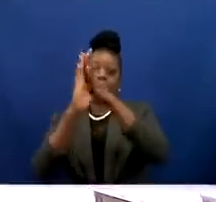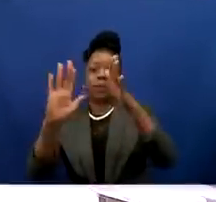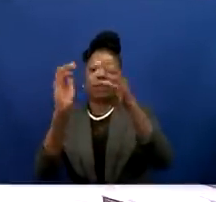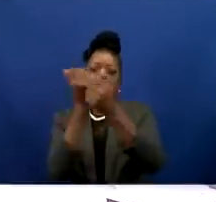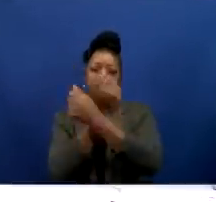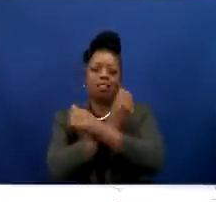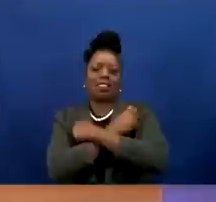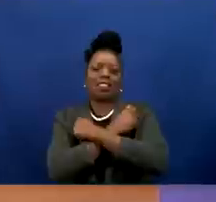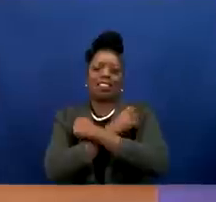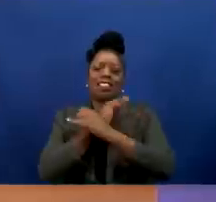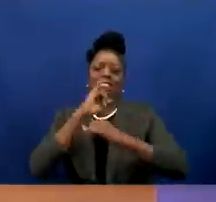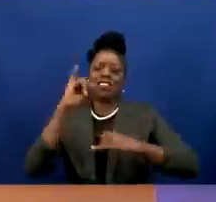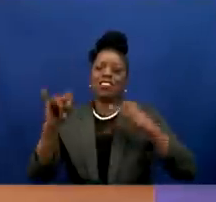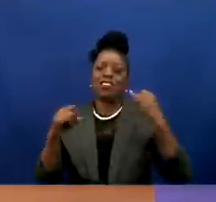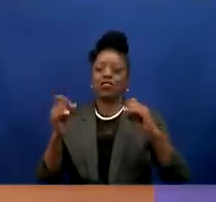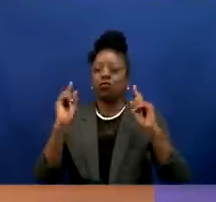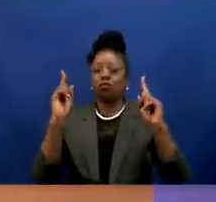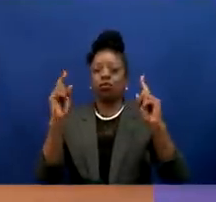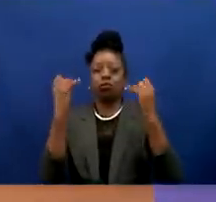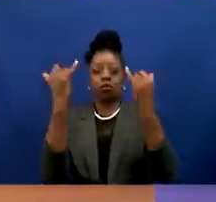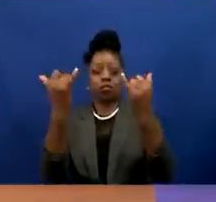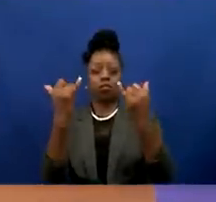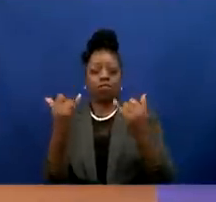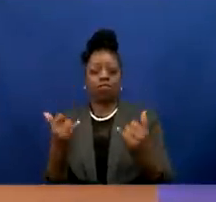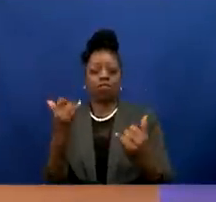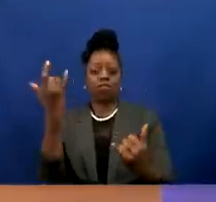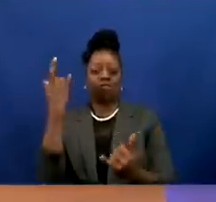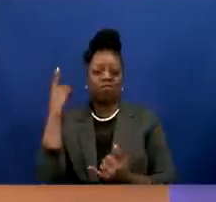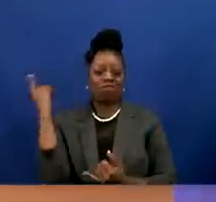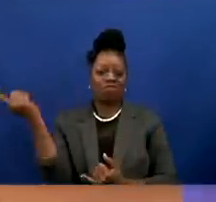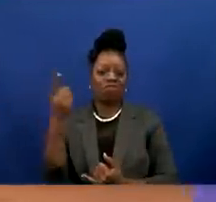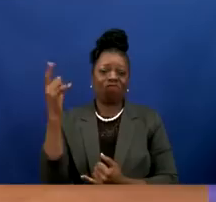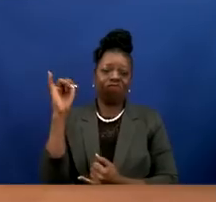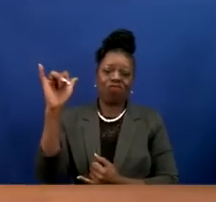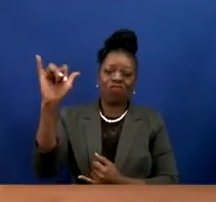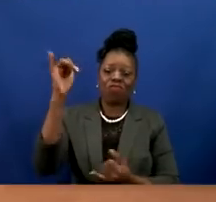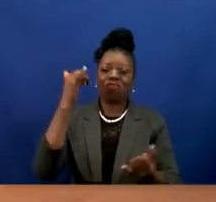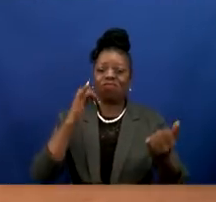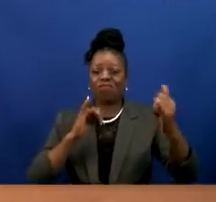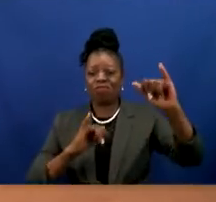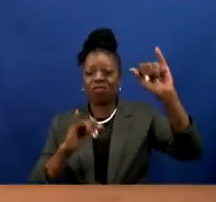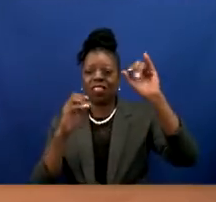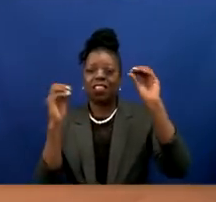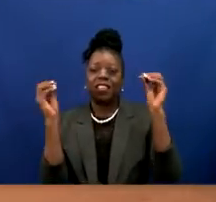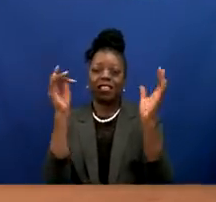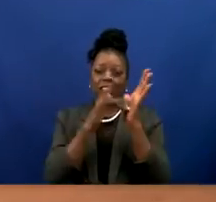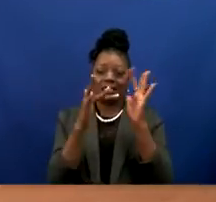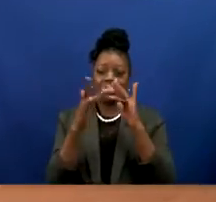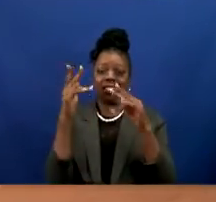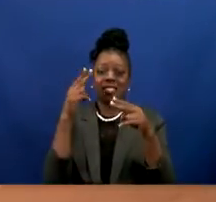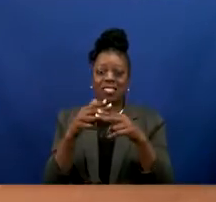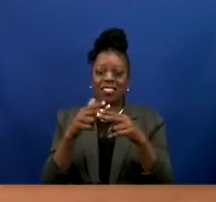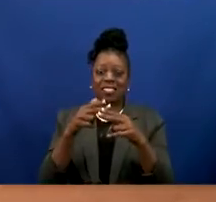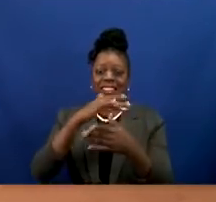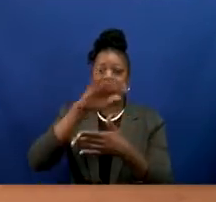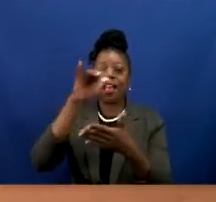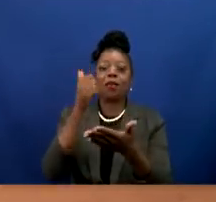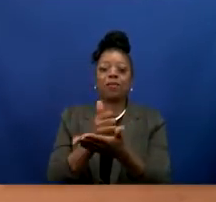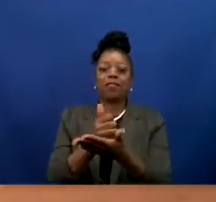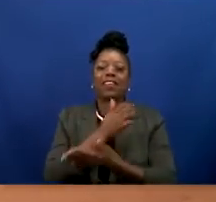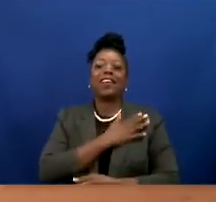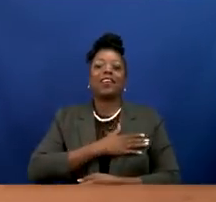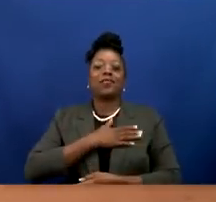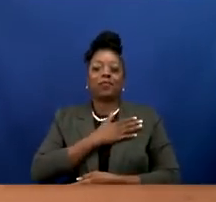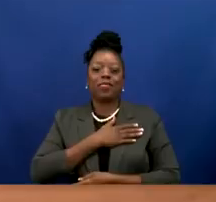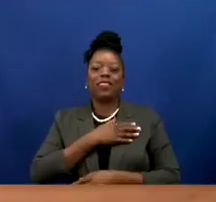go with you now and forevermore. In Jesus' name, amen. God bless you. Please be seated